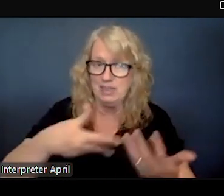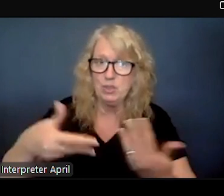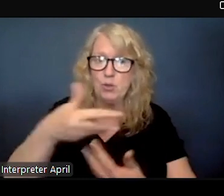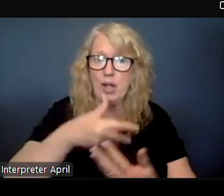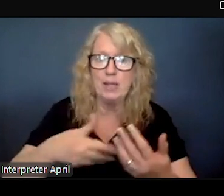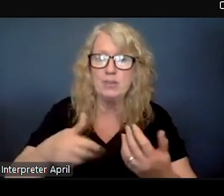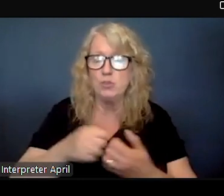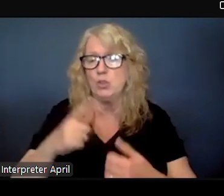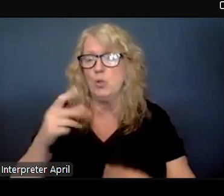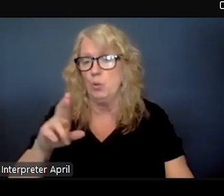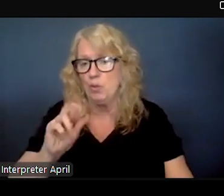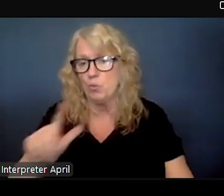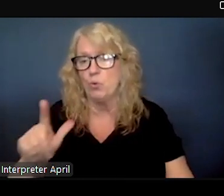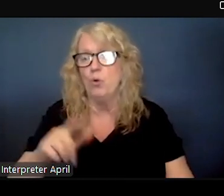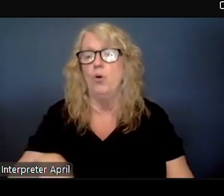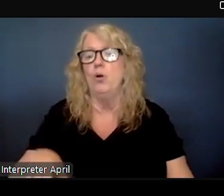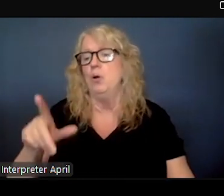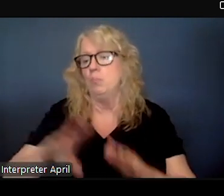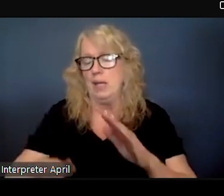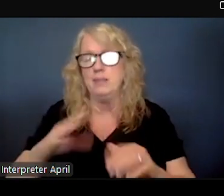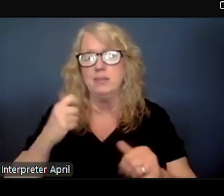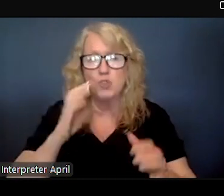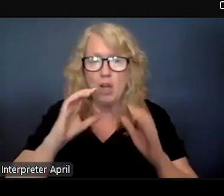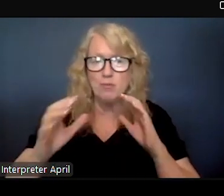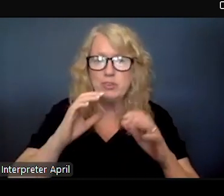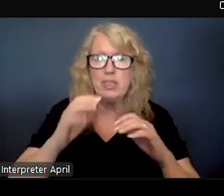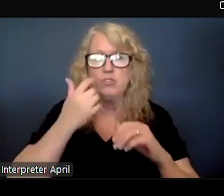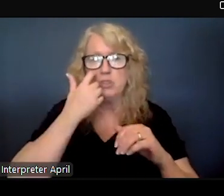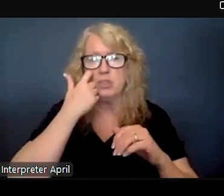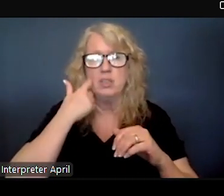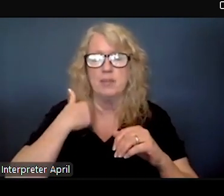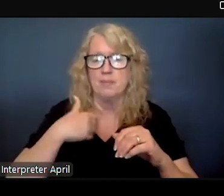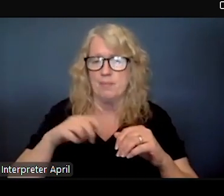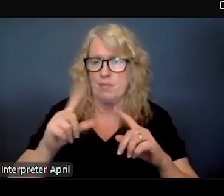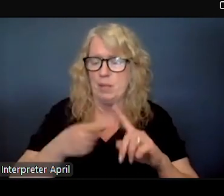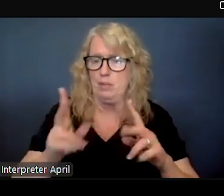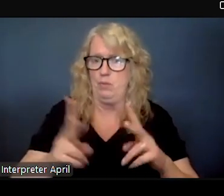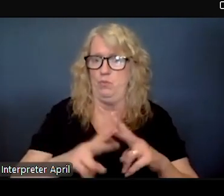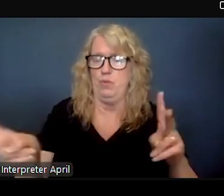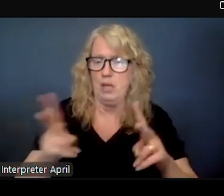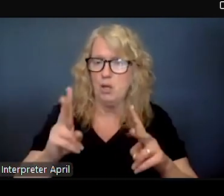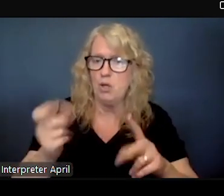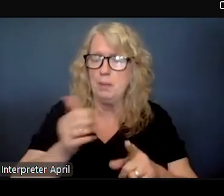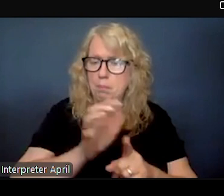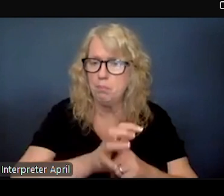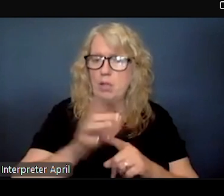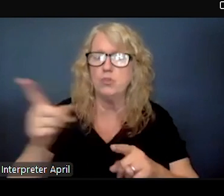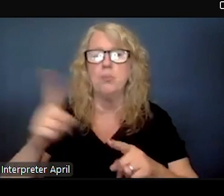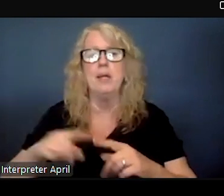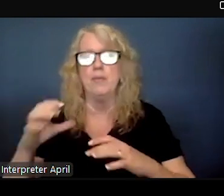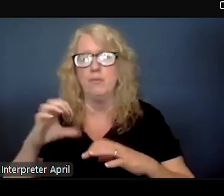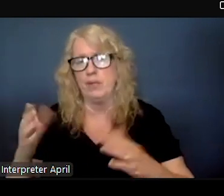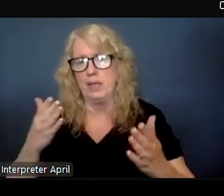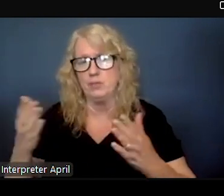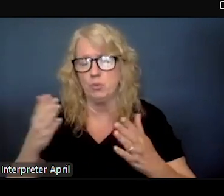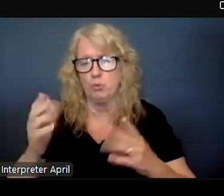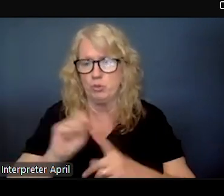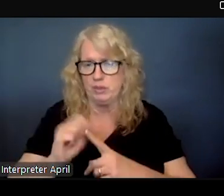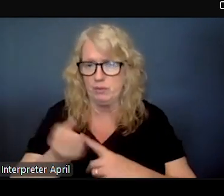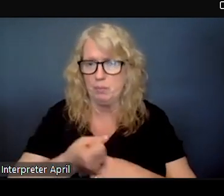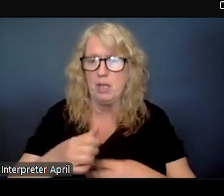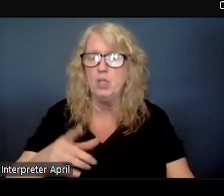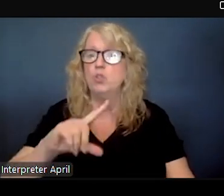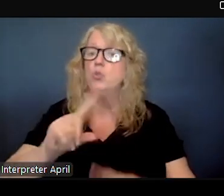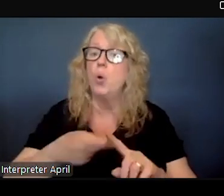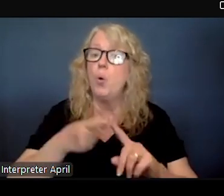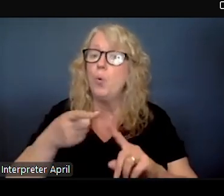a rule-based chatbot or a rule-based conversational agent. These are very popular in customer service settings. So really, when